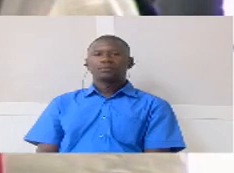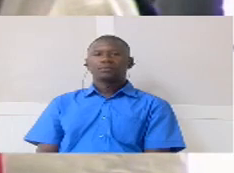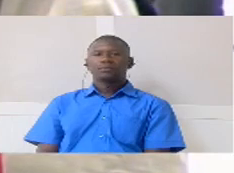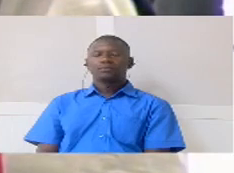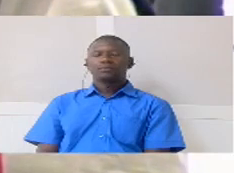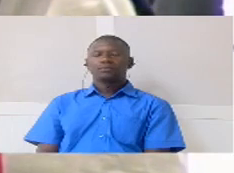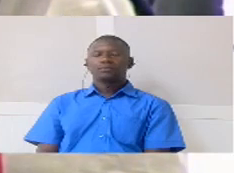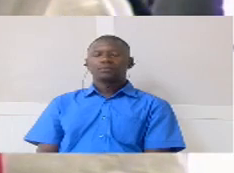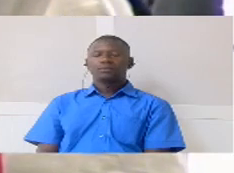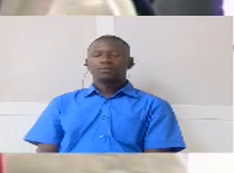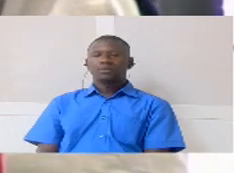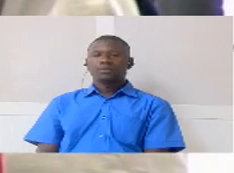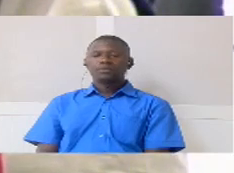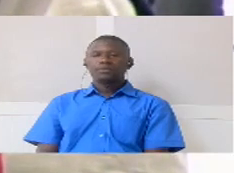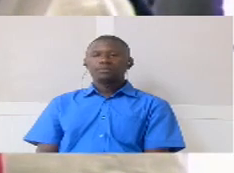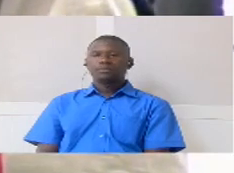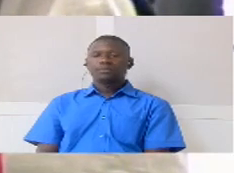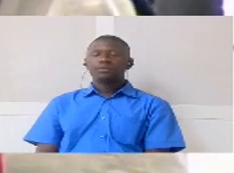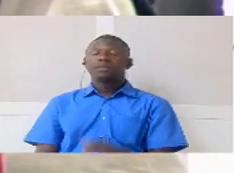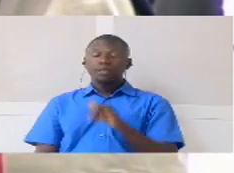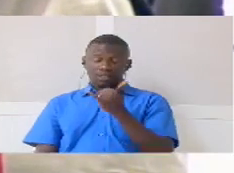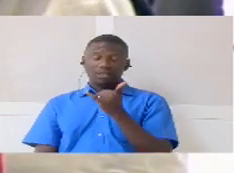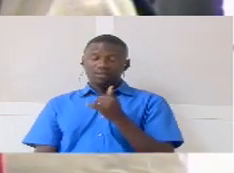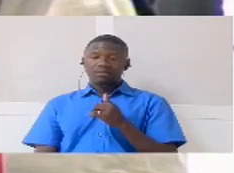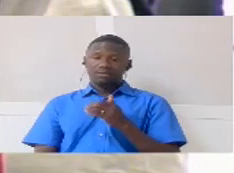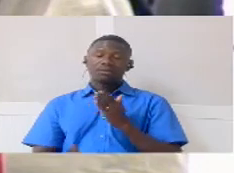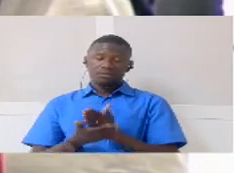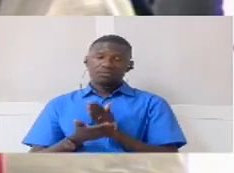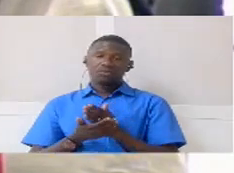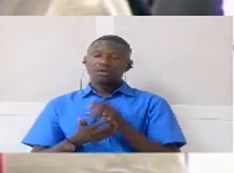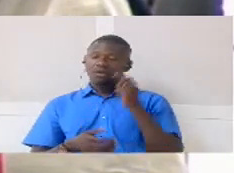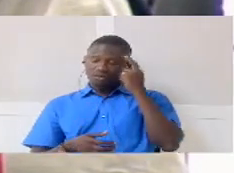bari ngamira e katolbe caring ne. Yes, that is ko pruka wolbe